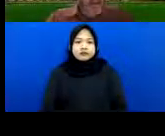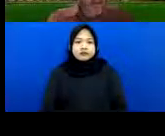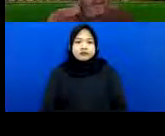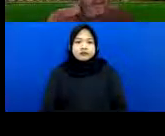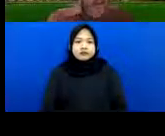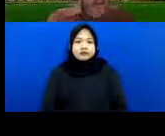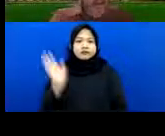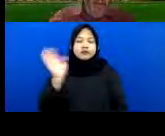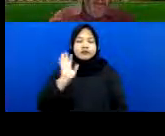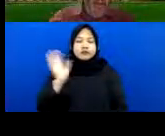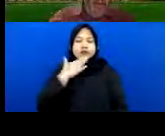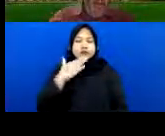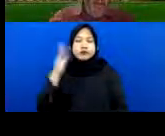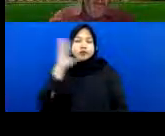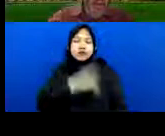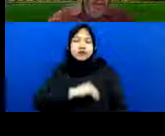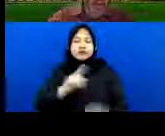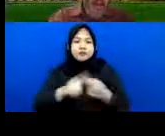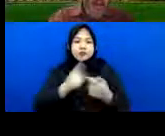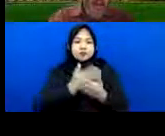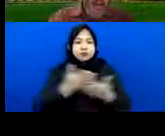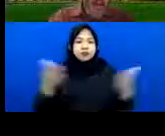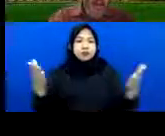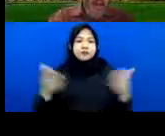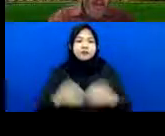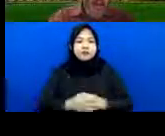Hello and good evening, everyone. So